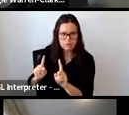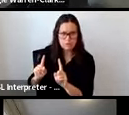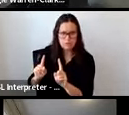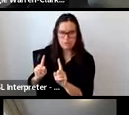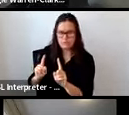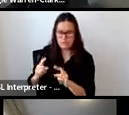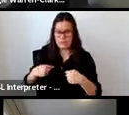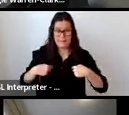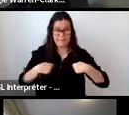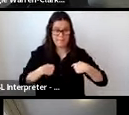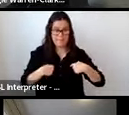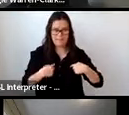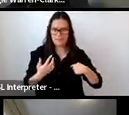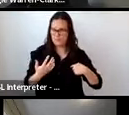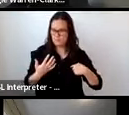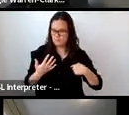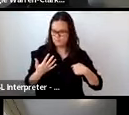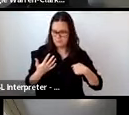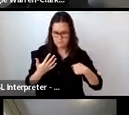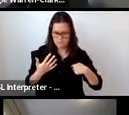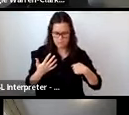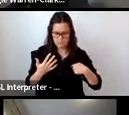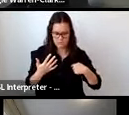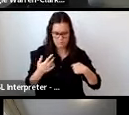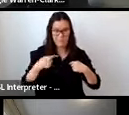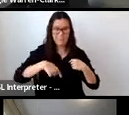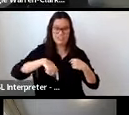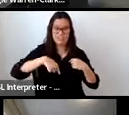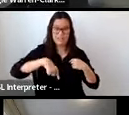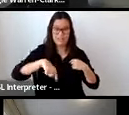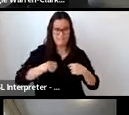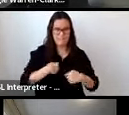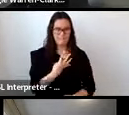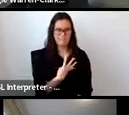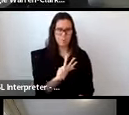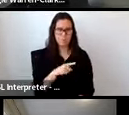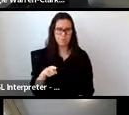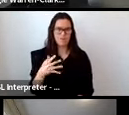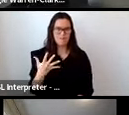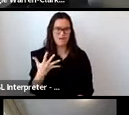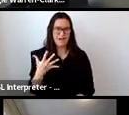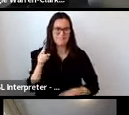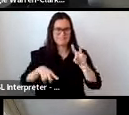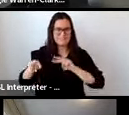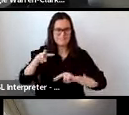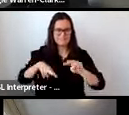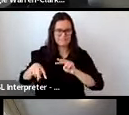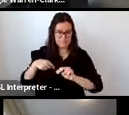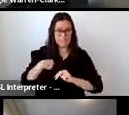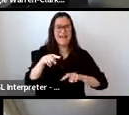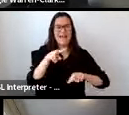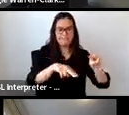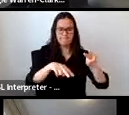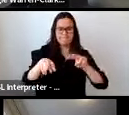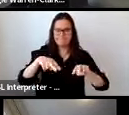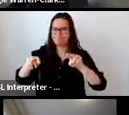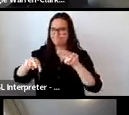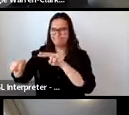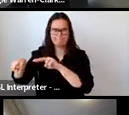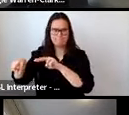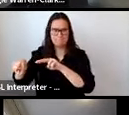in this year. None of the homes that I have been to have been